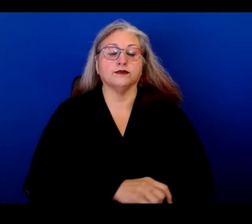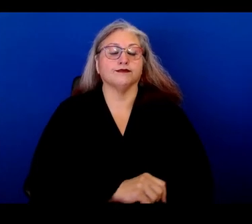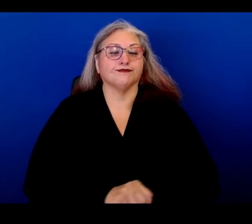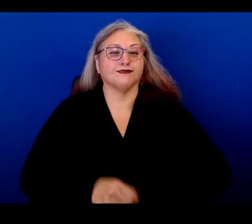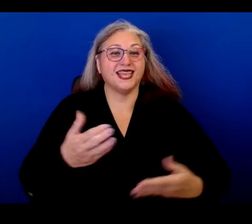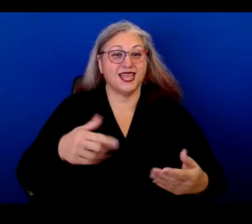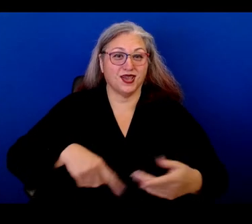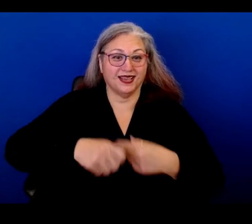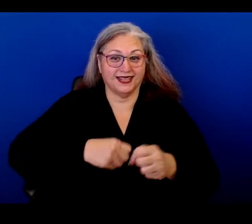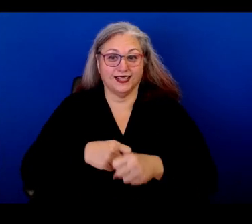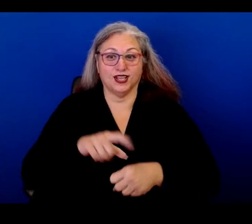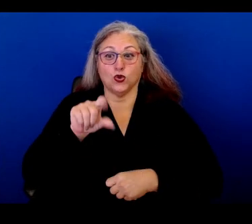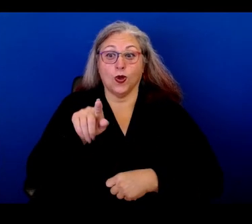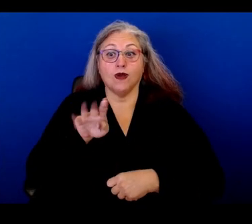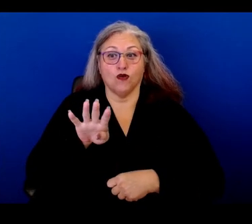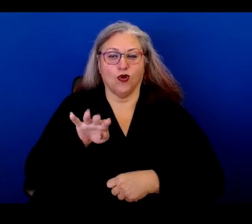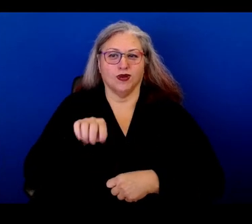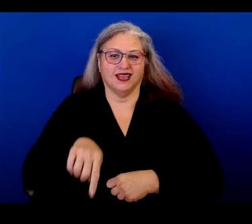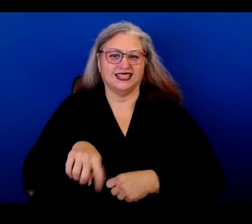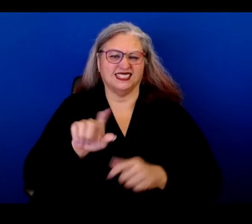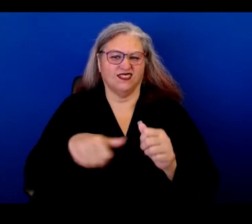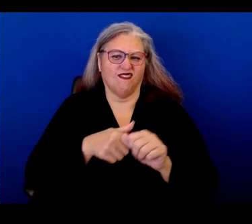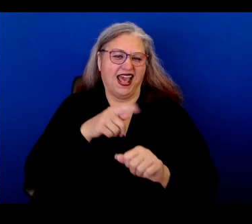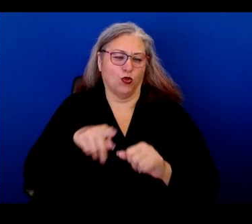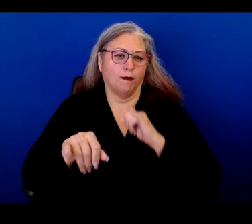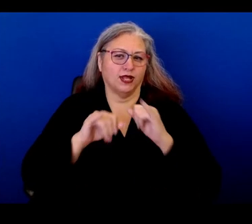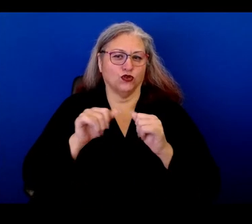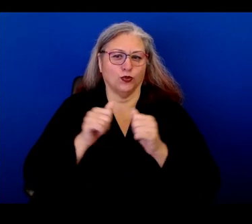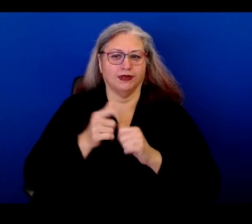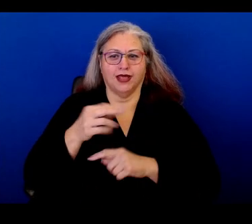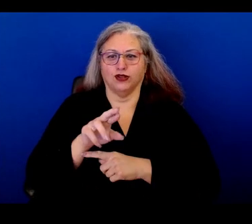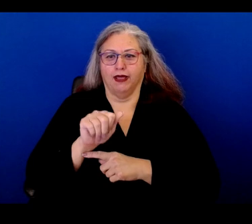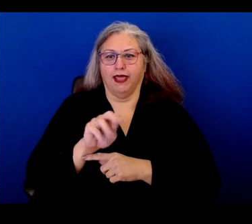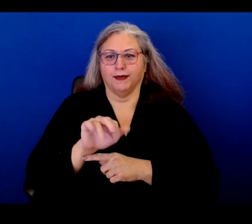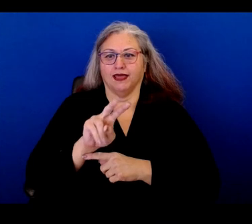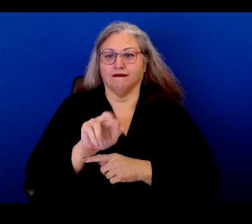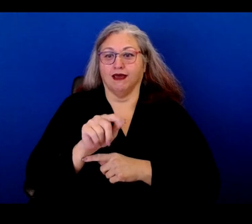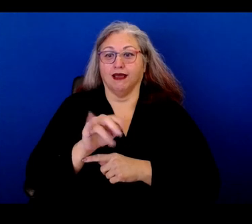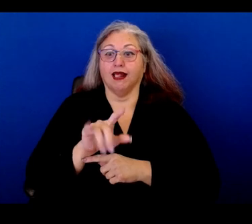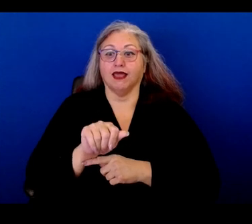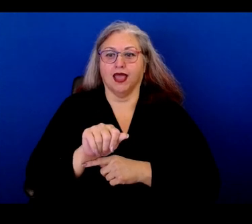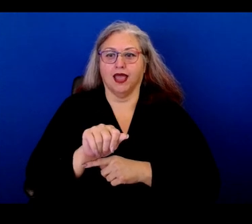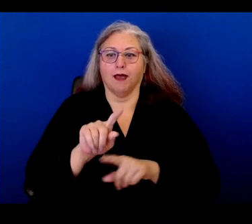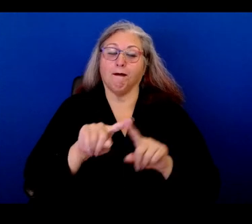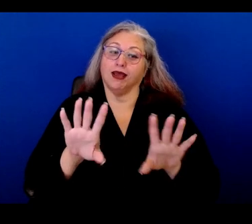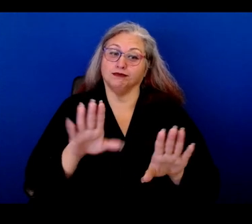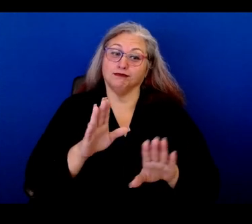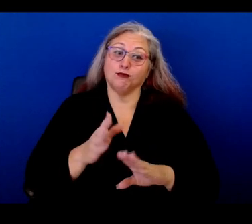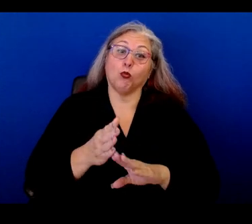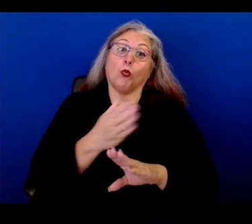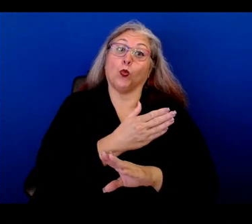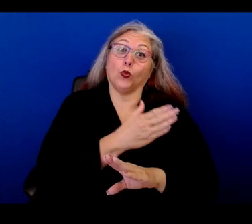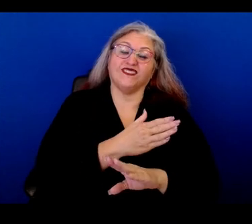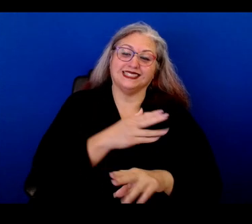Here we are in 2024. This is a follow-up interview with Dr. Aimee Vaniglia. And